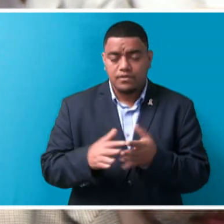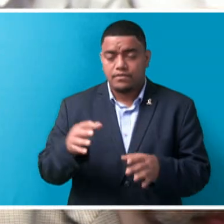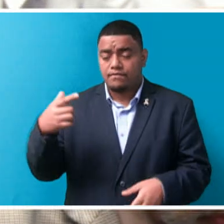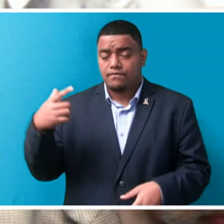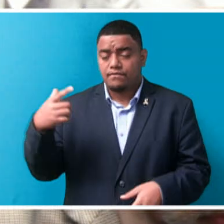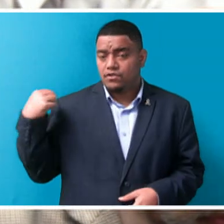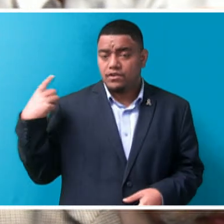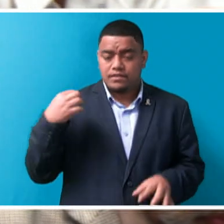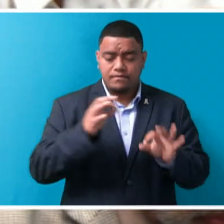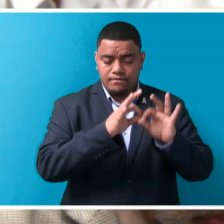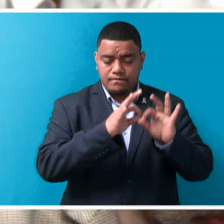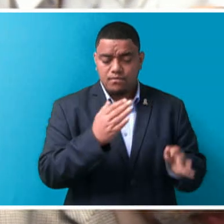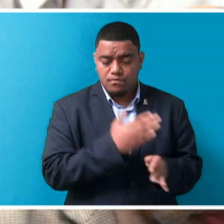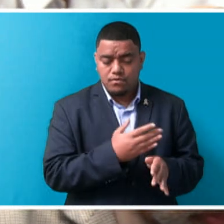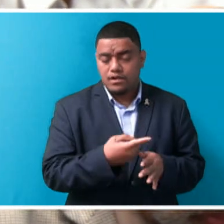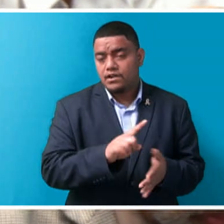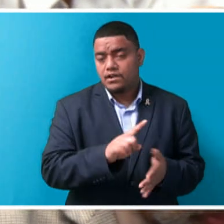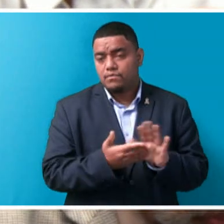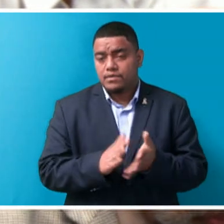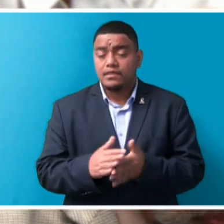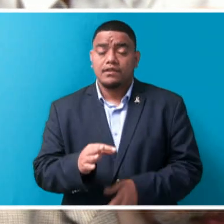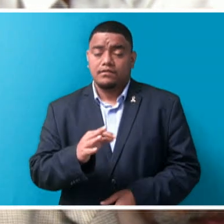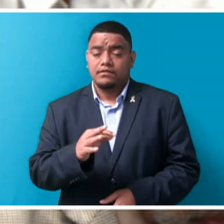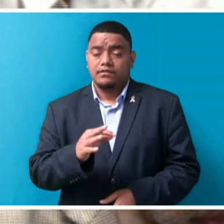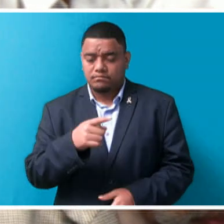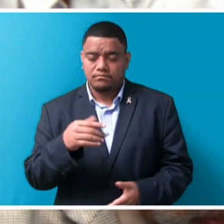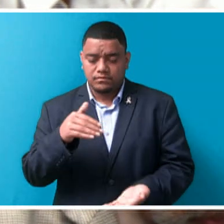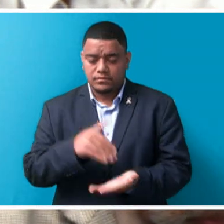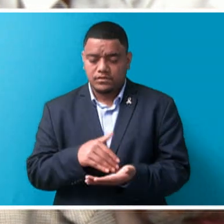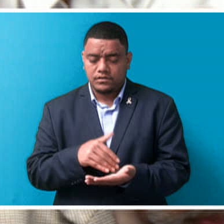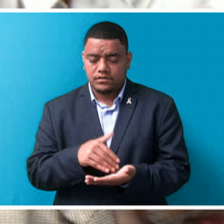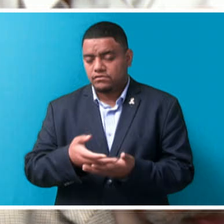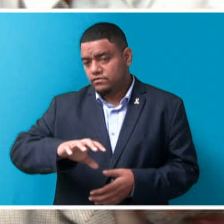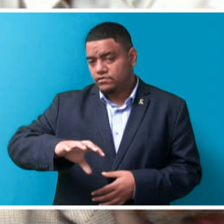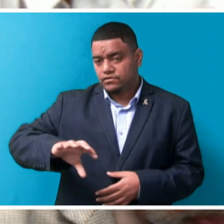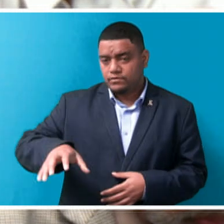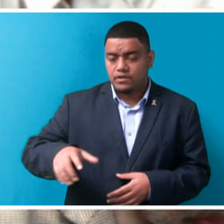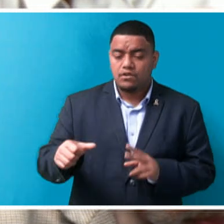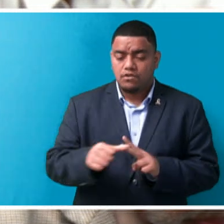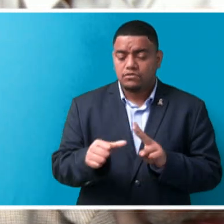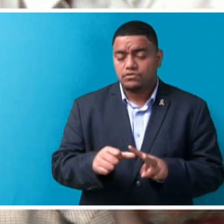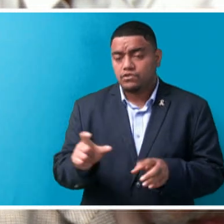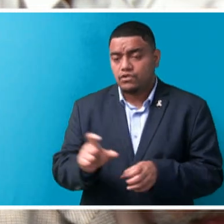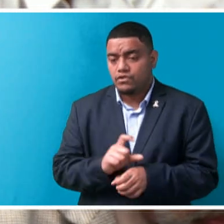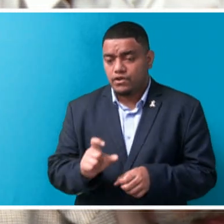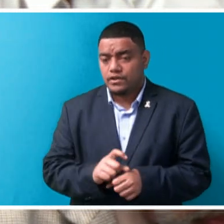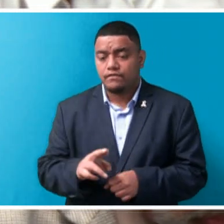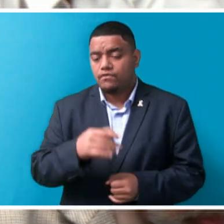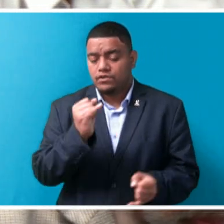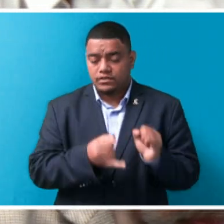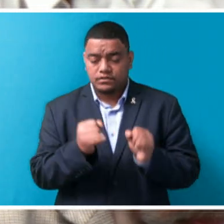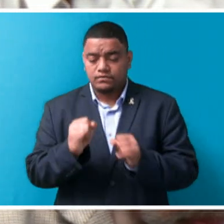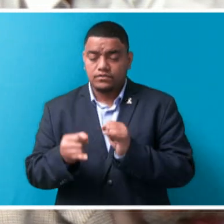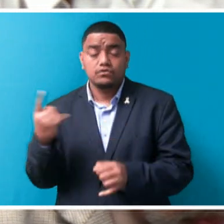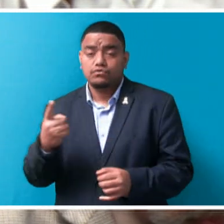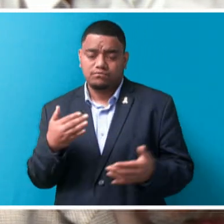supervision frameworks, and community-based correction options centered on rehabilitation. It will also create offenses for individuals who